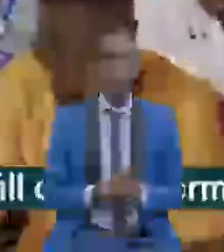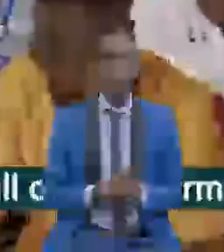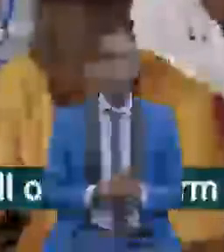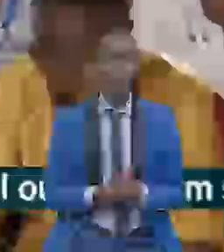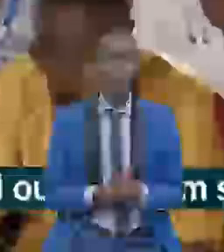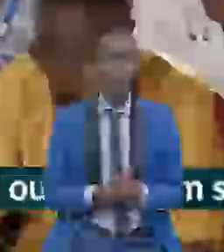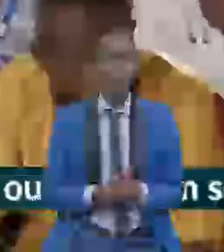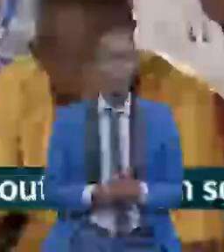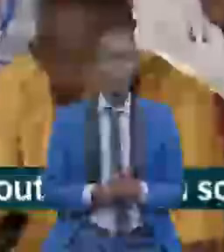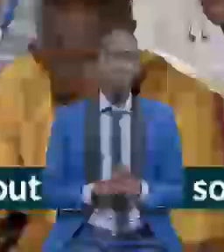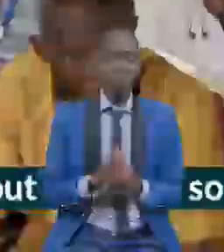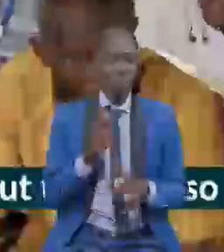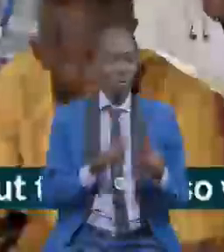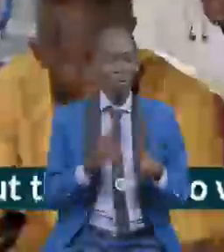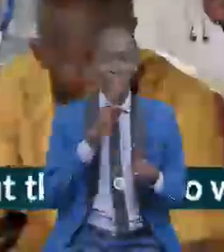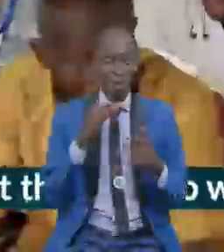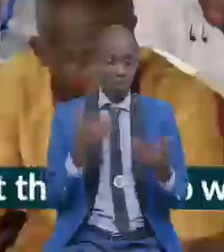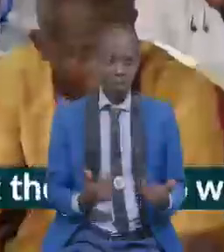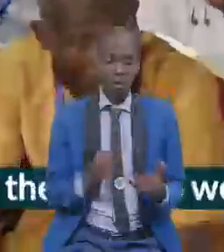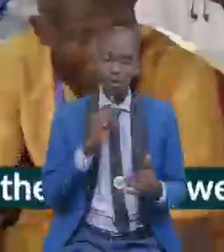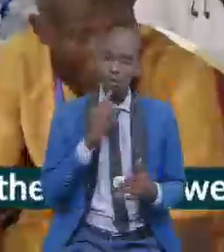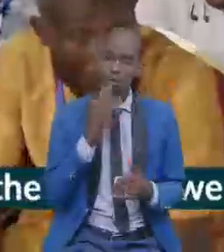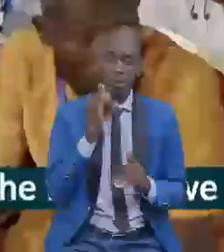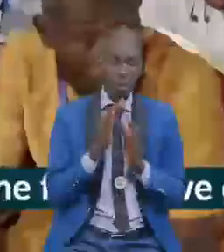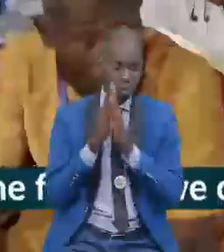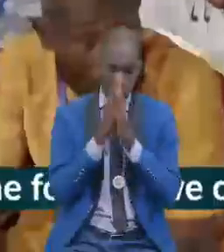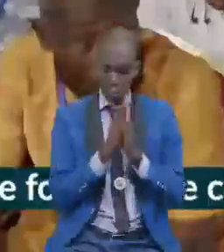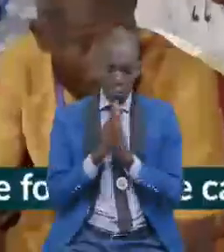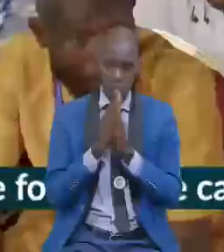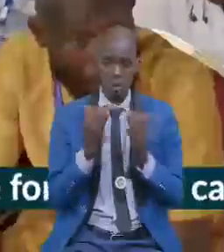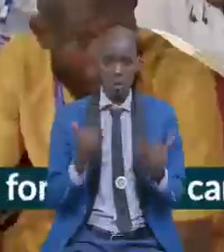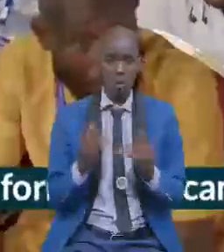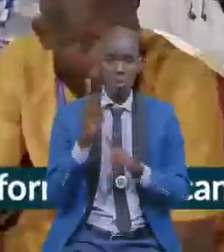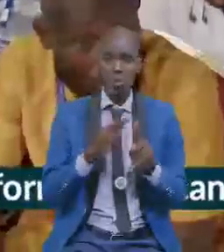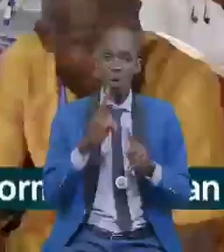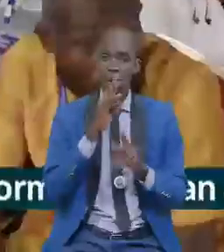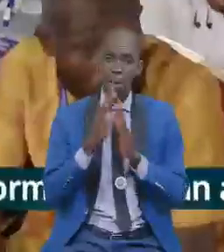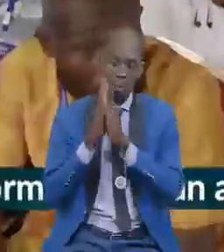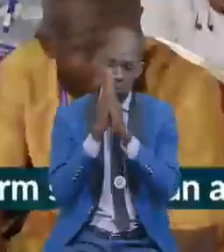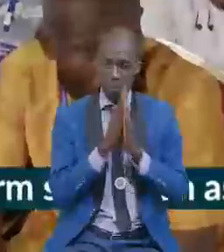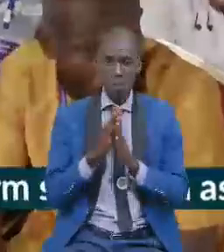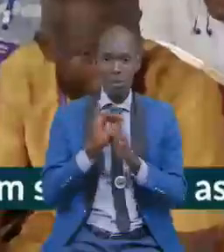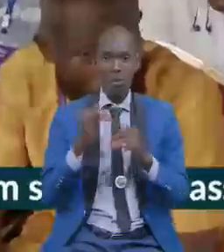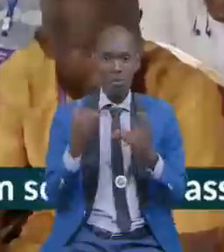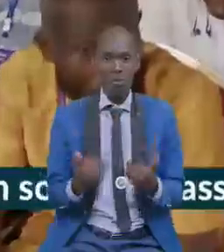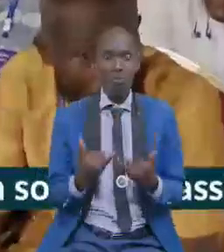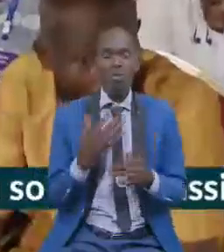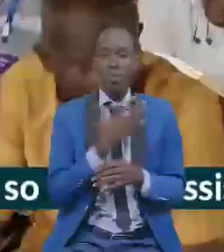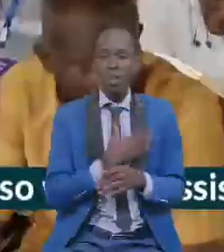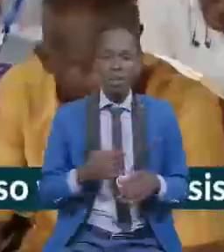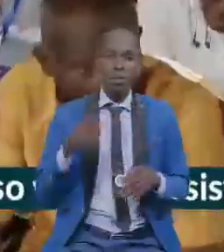People are praying already. People are praying already. And I stand upon your feet